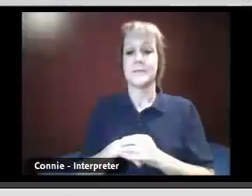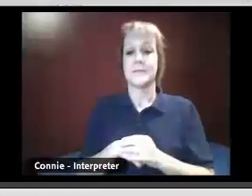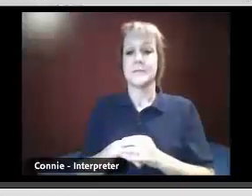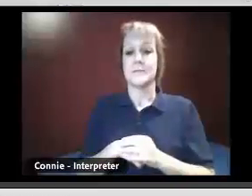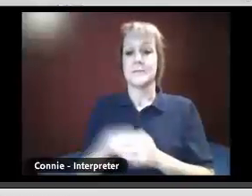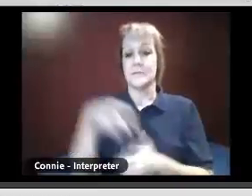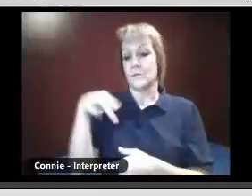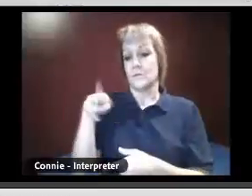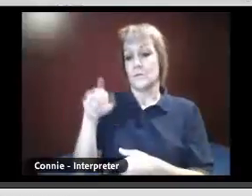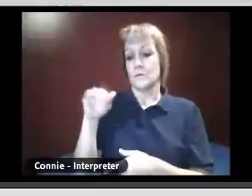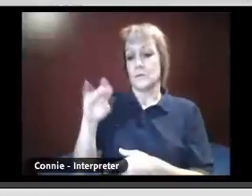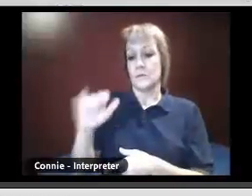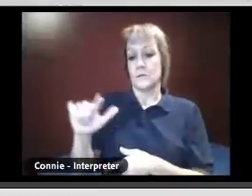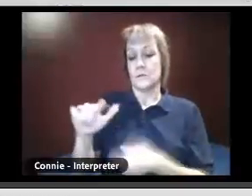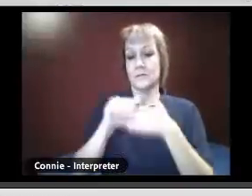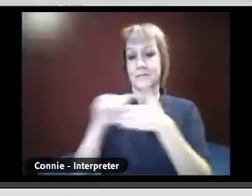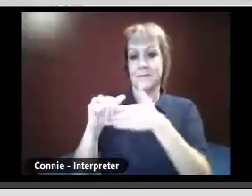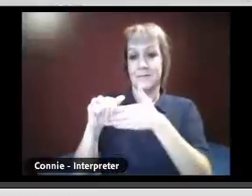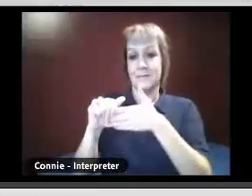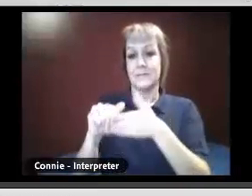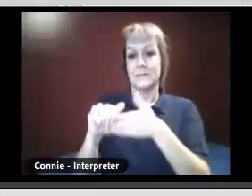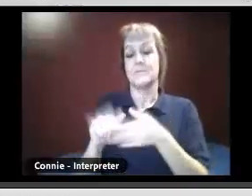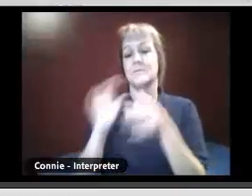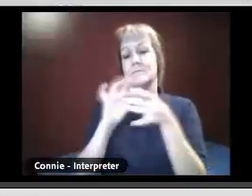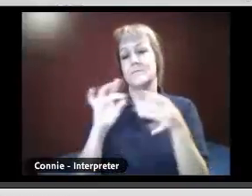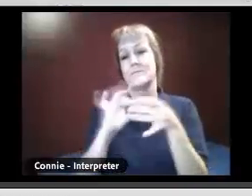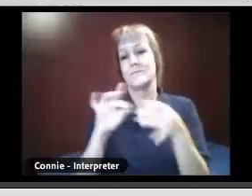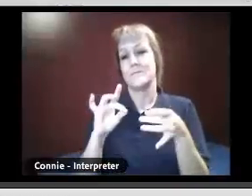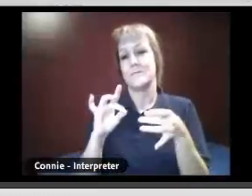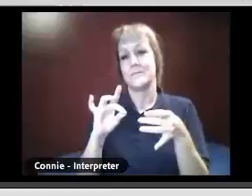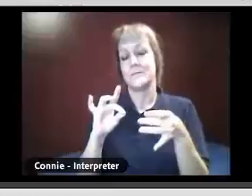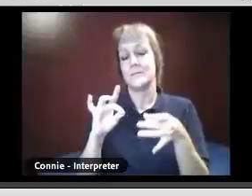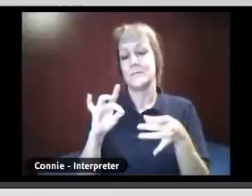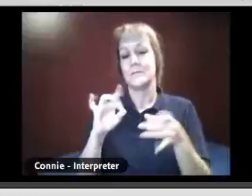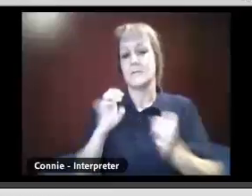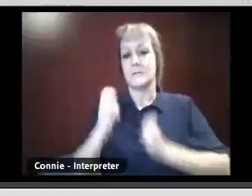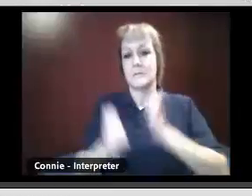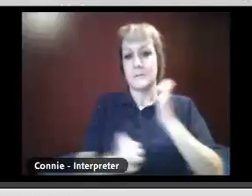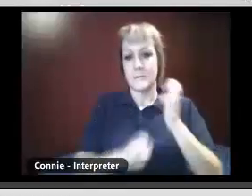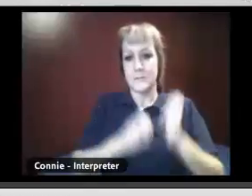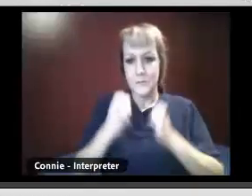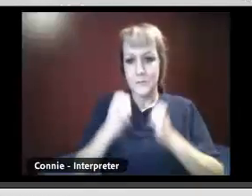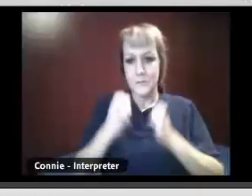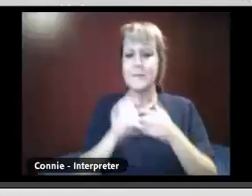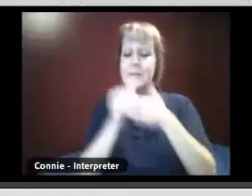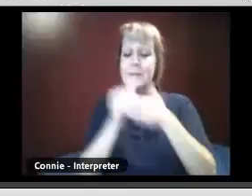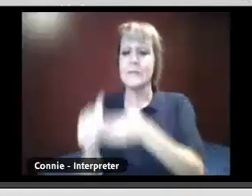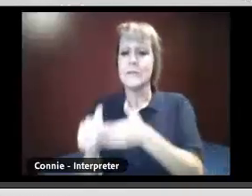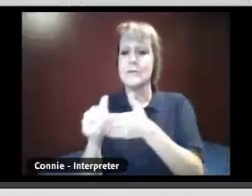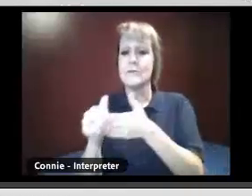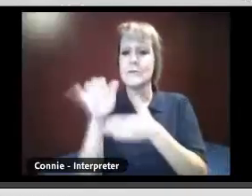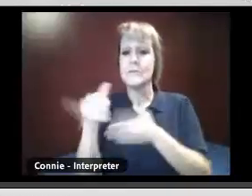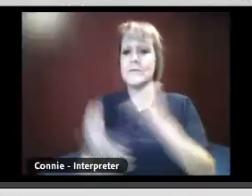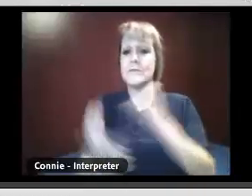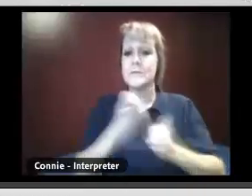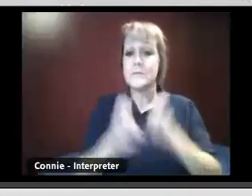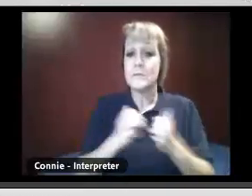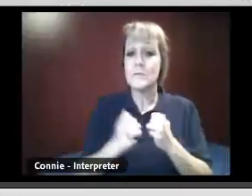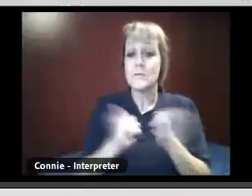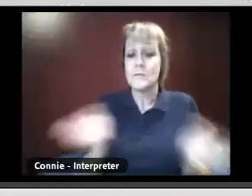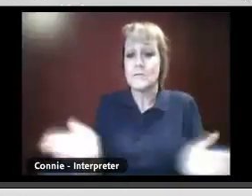it really does mention that, the emotions, leadership is emotional driven. And